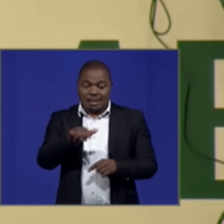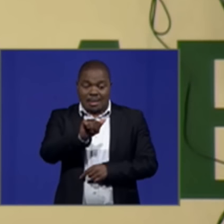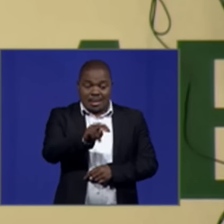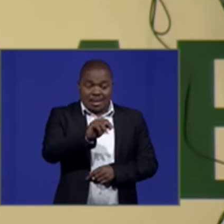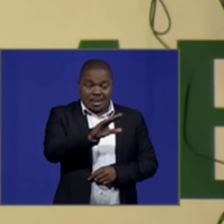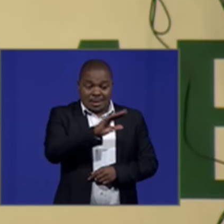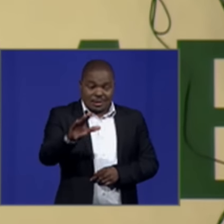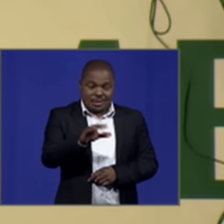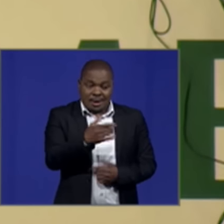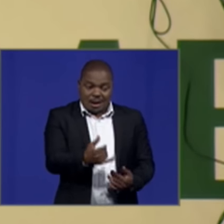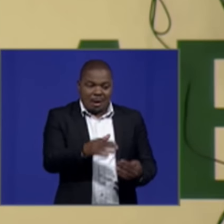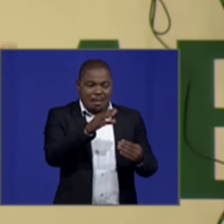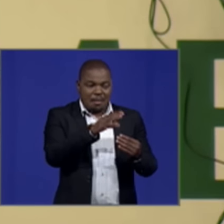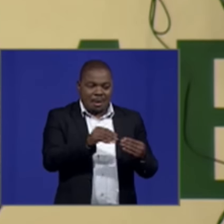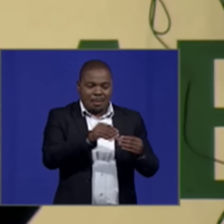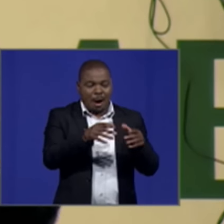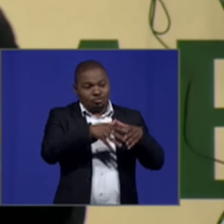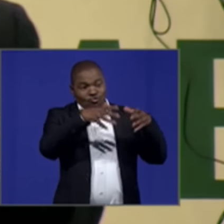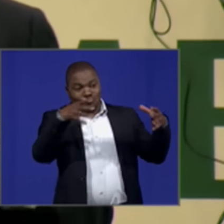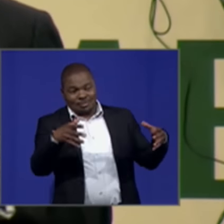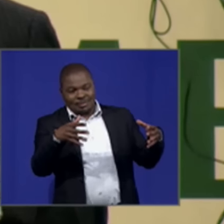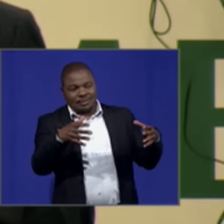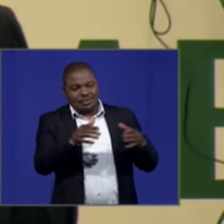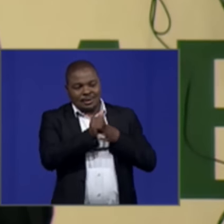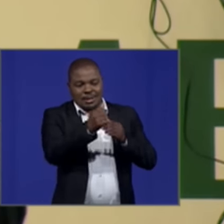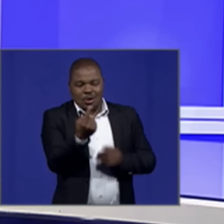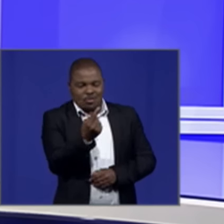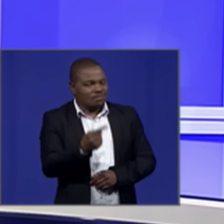jaanong e sa tlholeng e busa ka nosi.